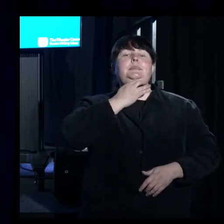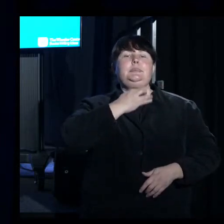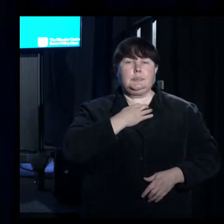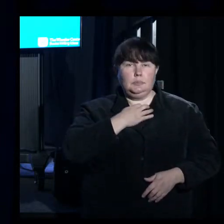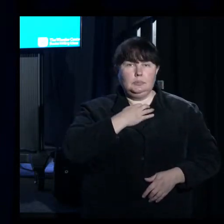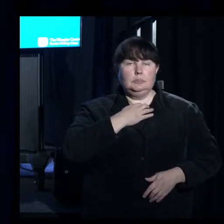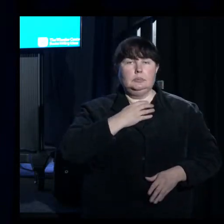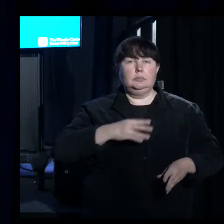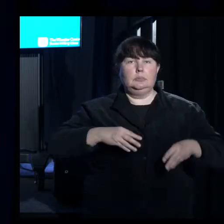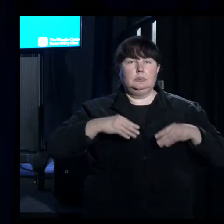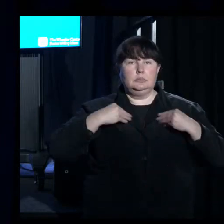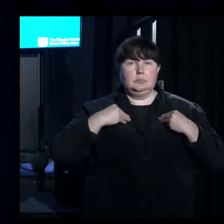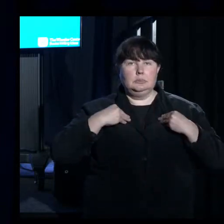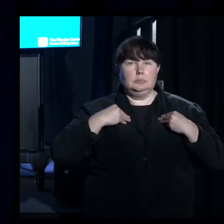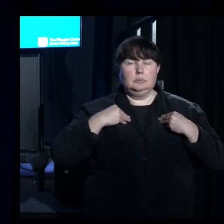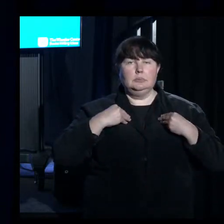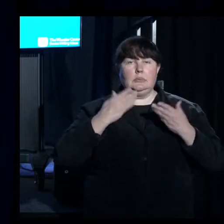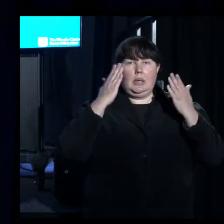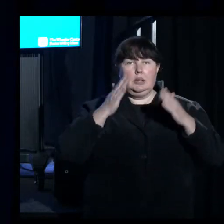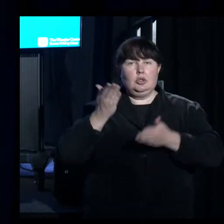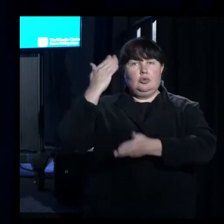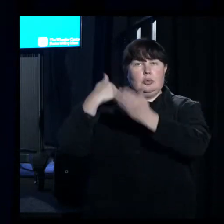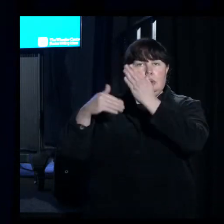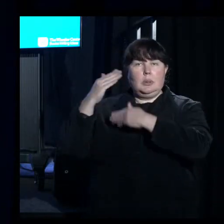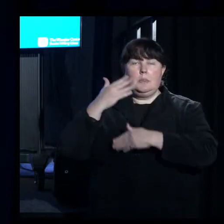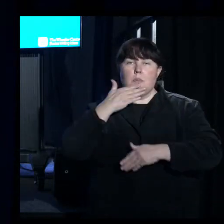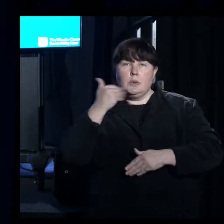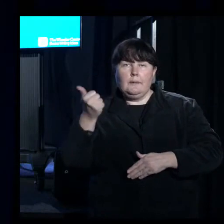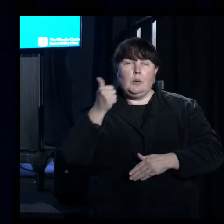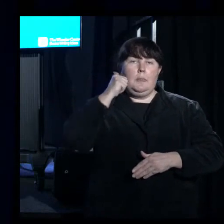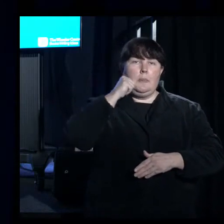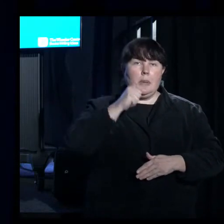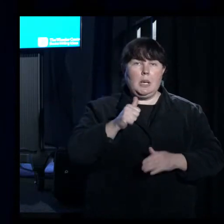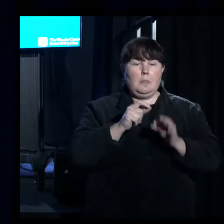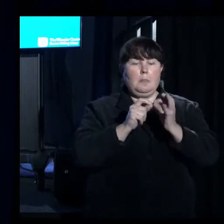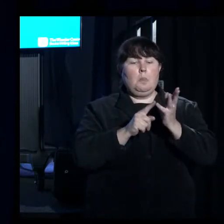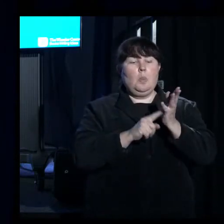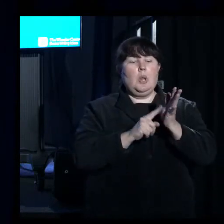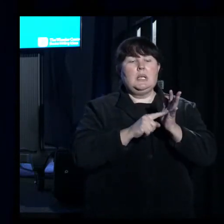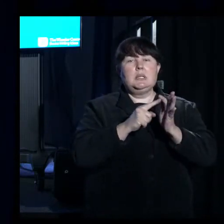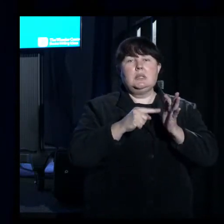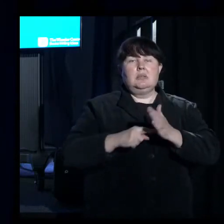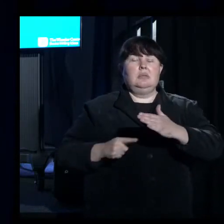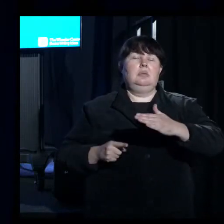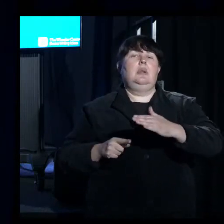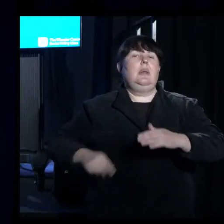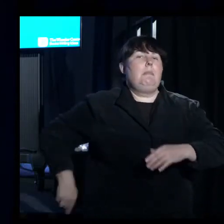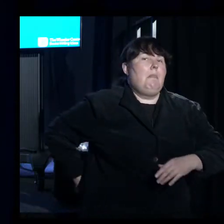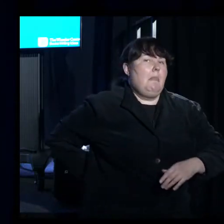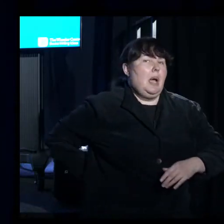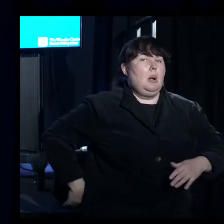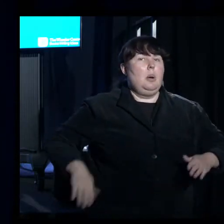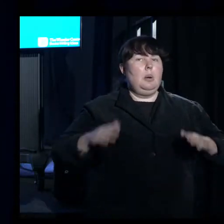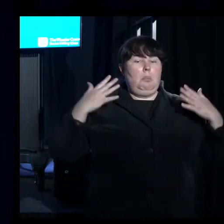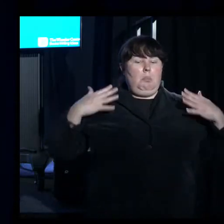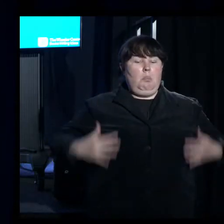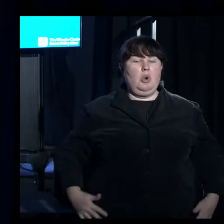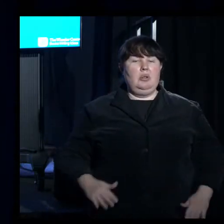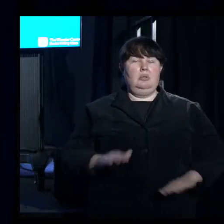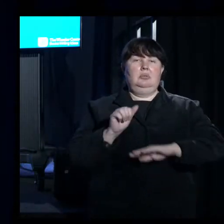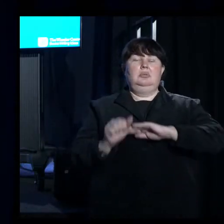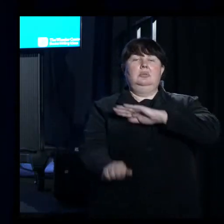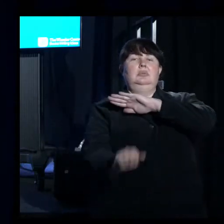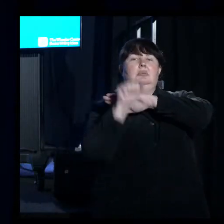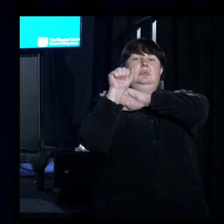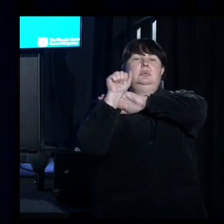mask smothered against beautiful black, is a bullet to the back, is a body to the wall, is holy, like howling to forever